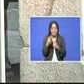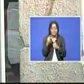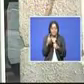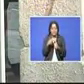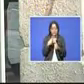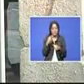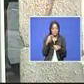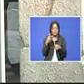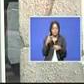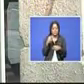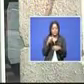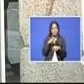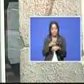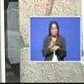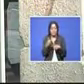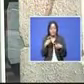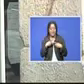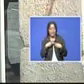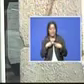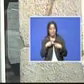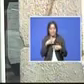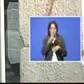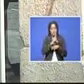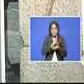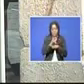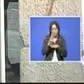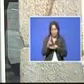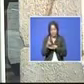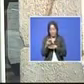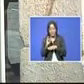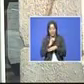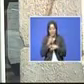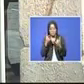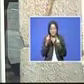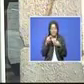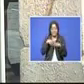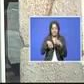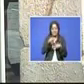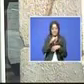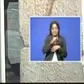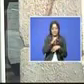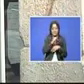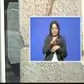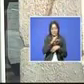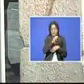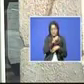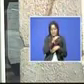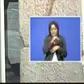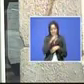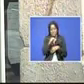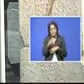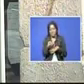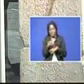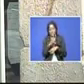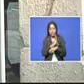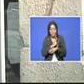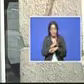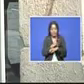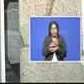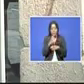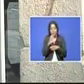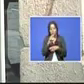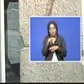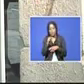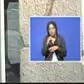in Dominican Republic. I went and played over in Santo Domingo. Then I went over to Croatia, Mexico,